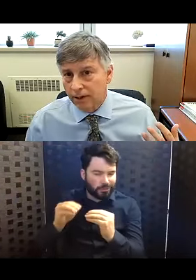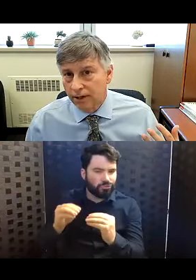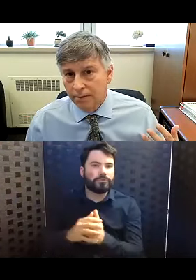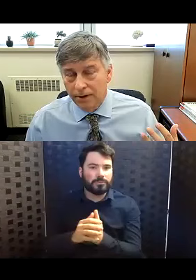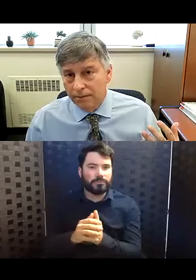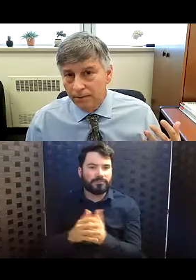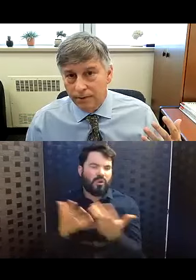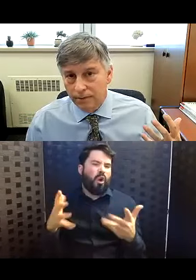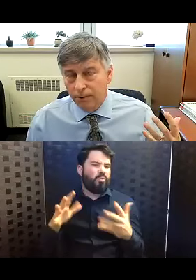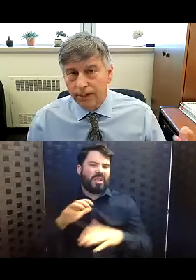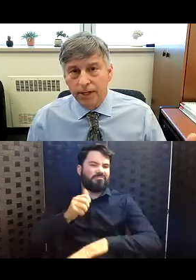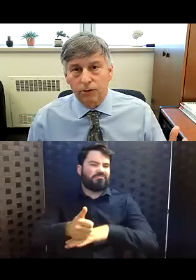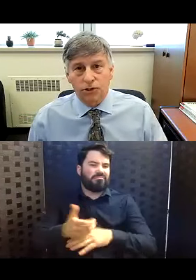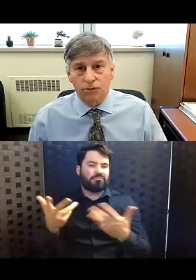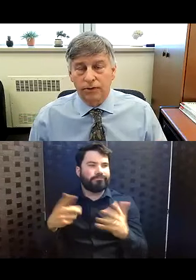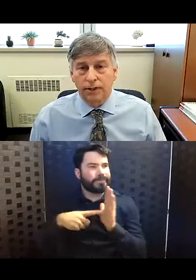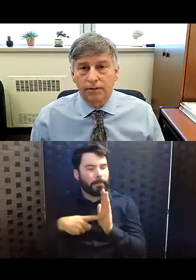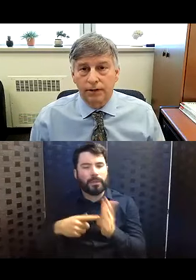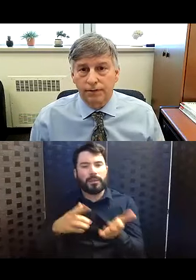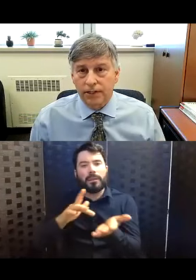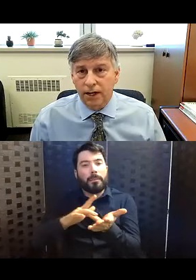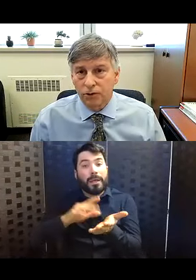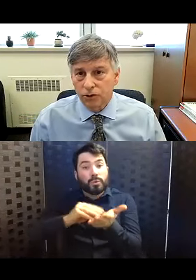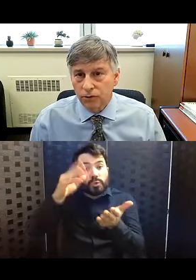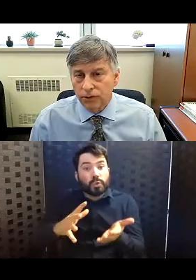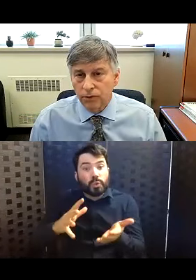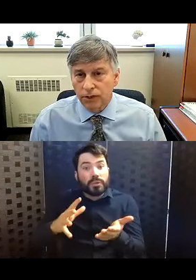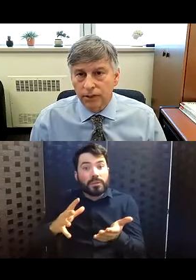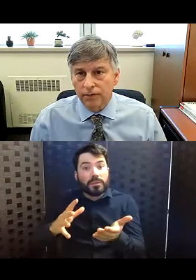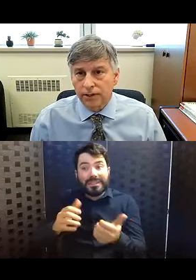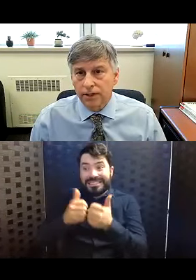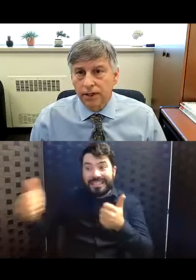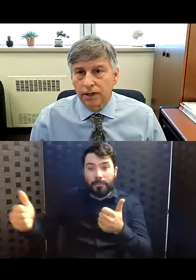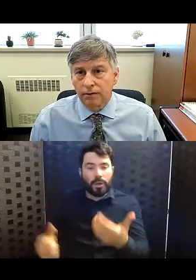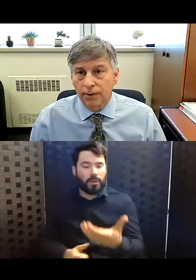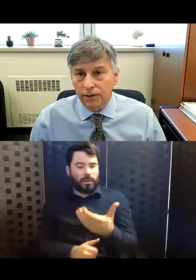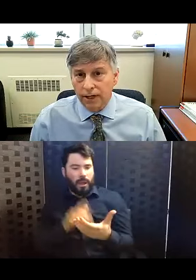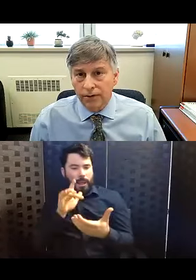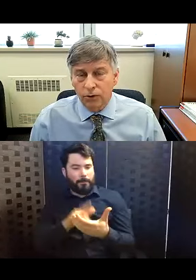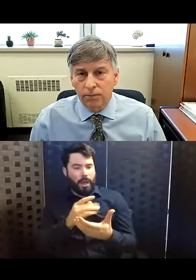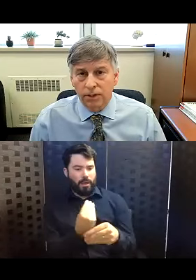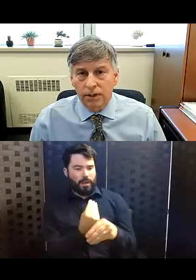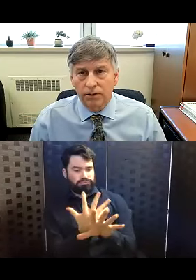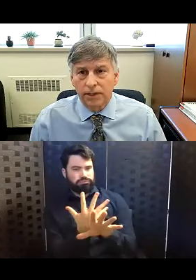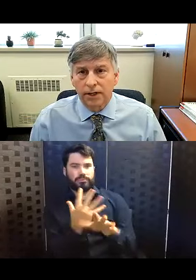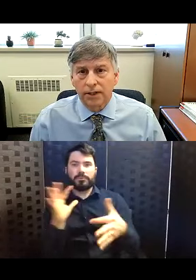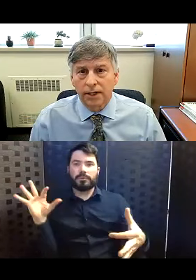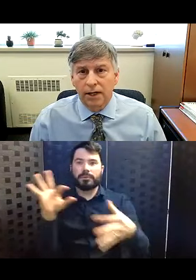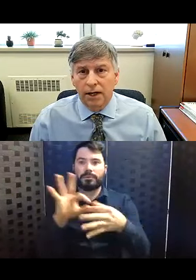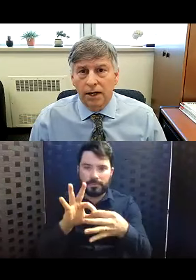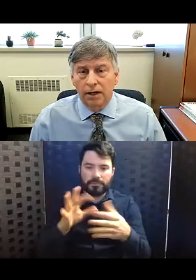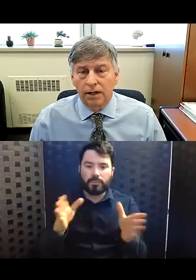instance, bringing a medical student in via FaceTime or Zoom into a clinic visit from outside the room could be